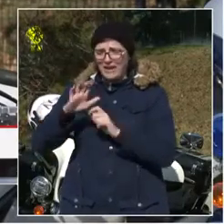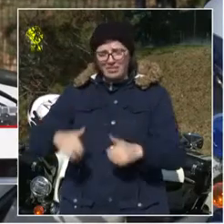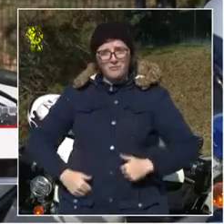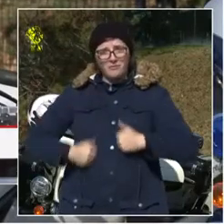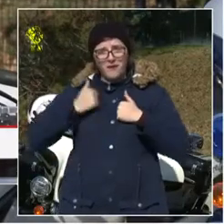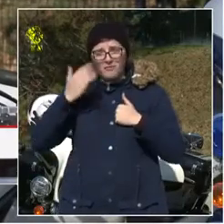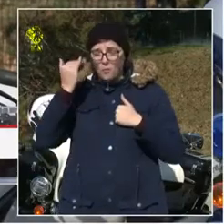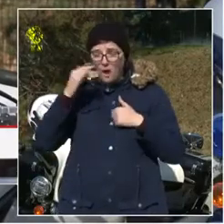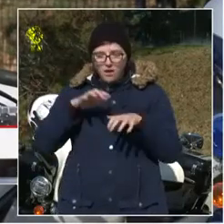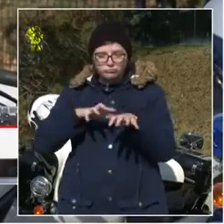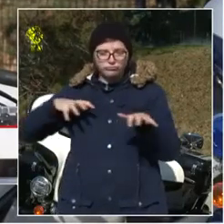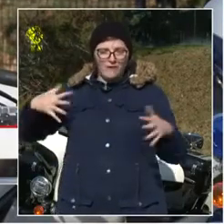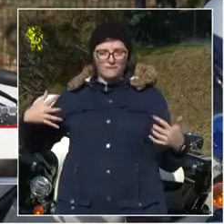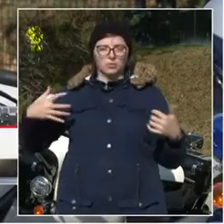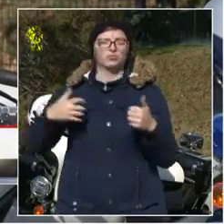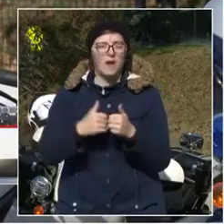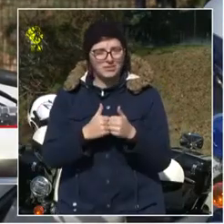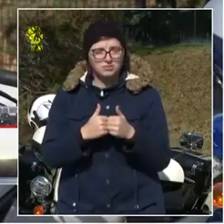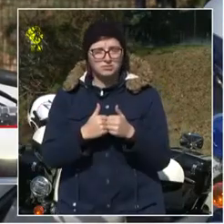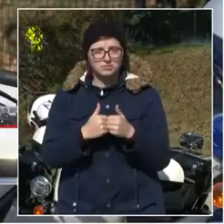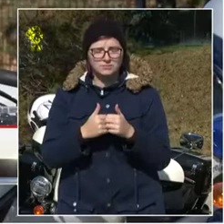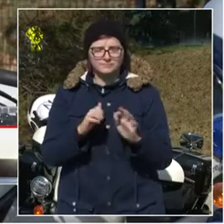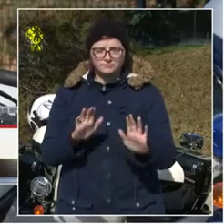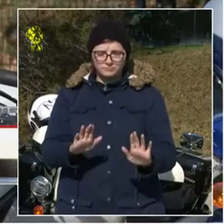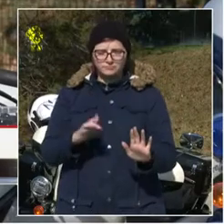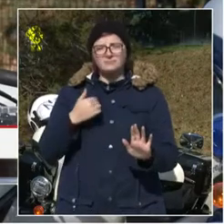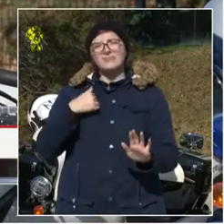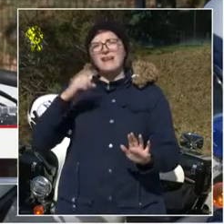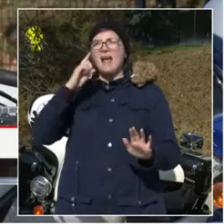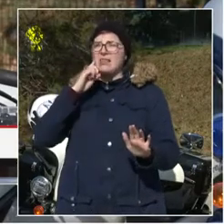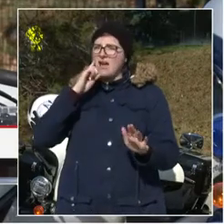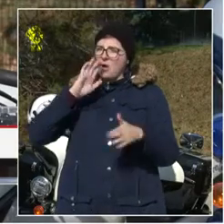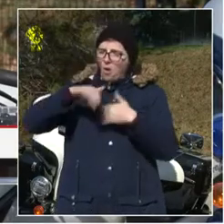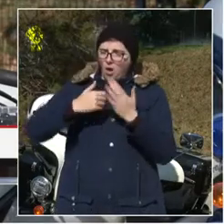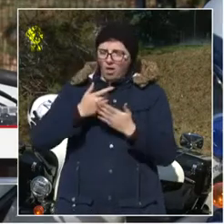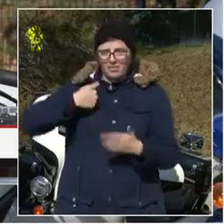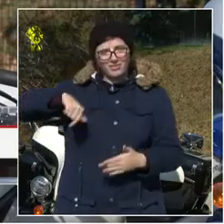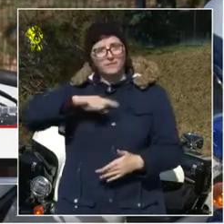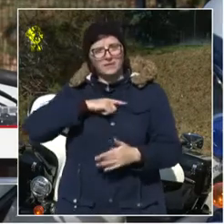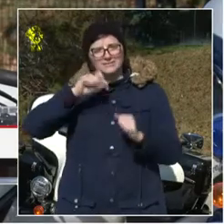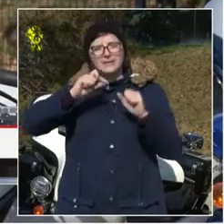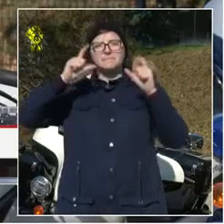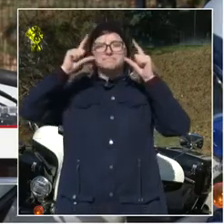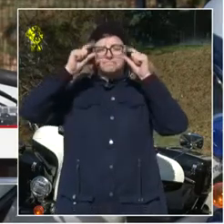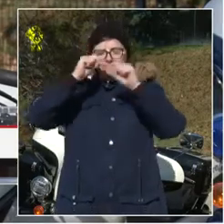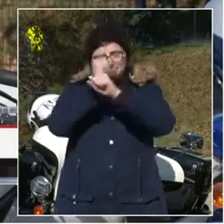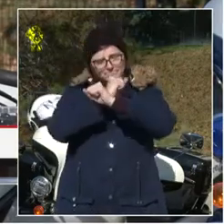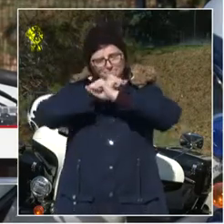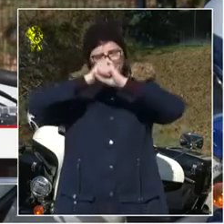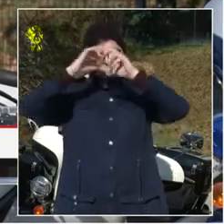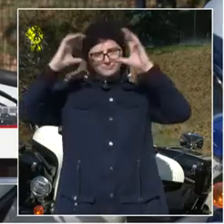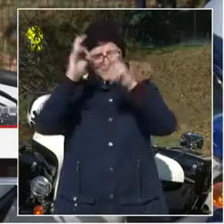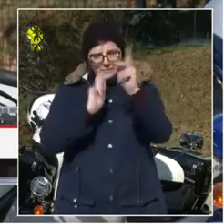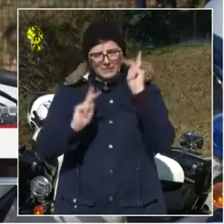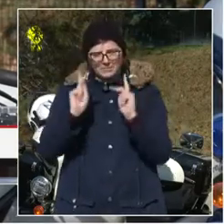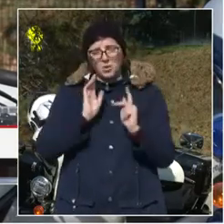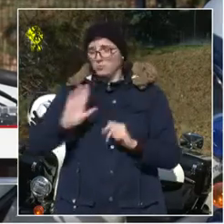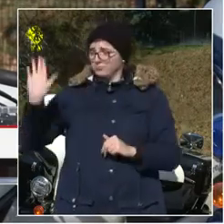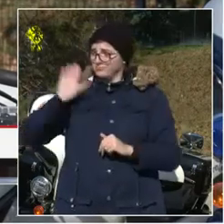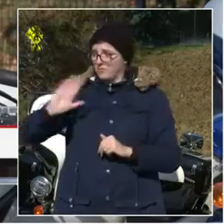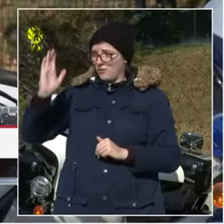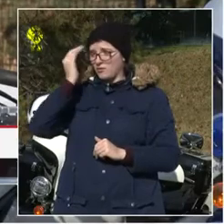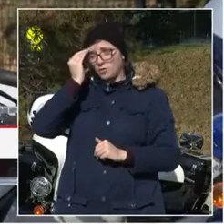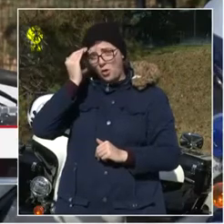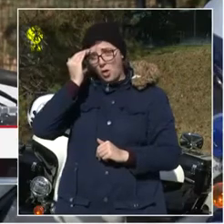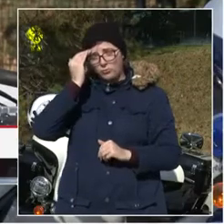traffic-related crashes. I think every single one of us can close our eyes and picture people that we have known,